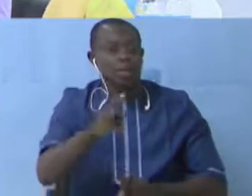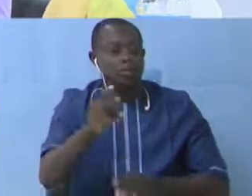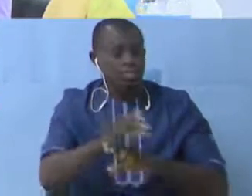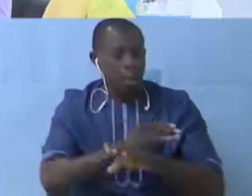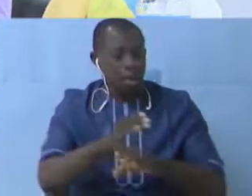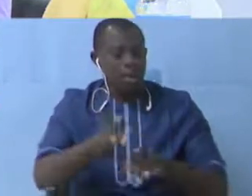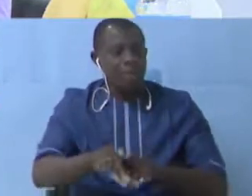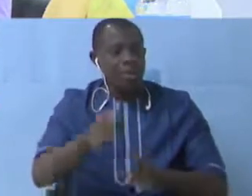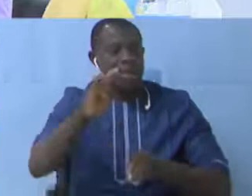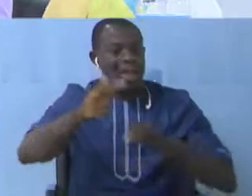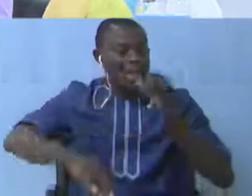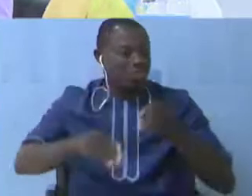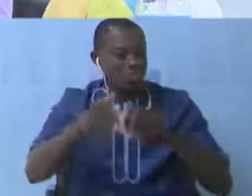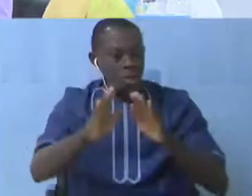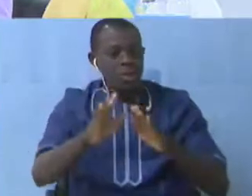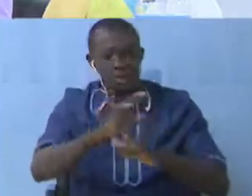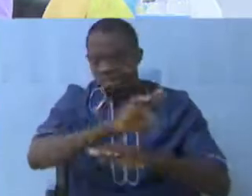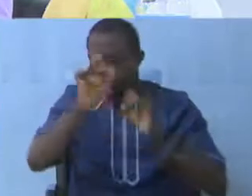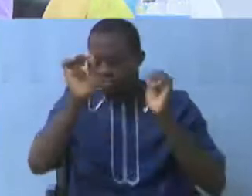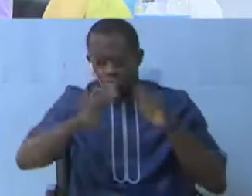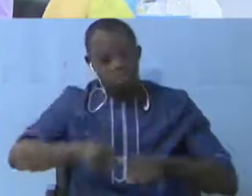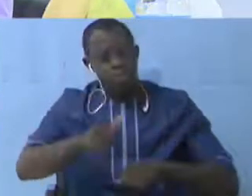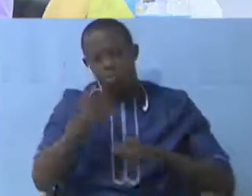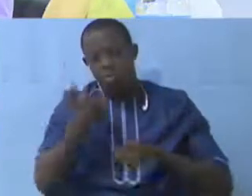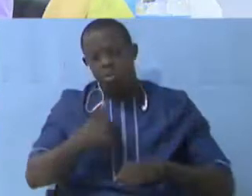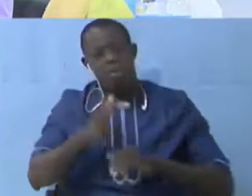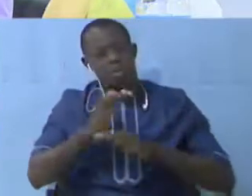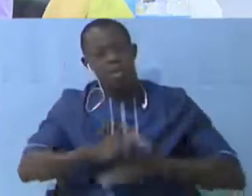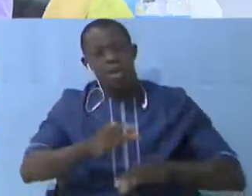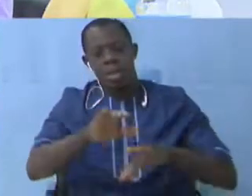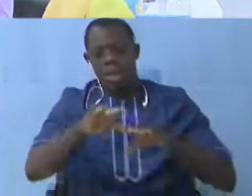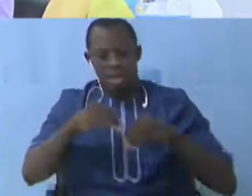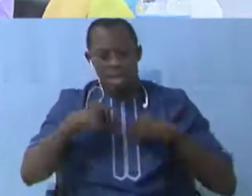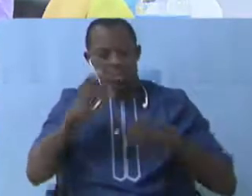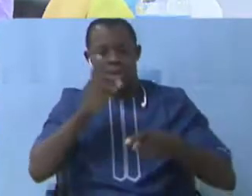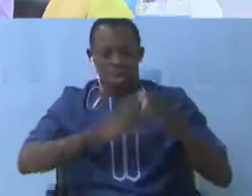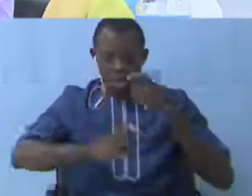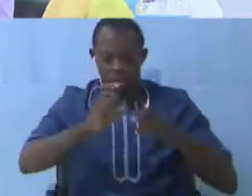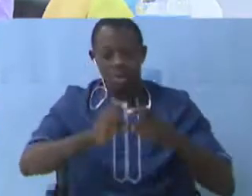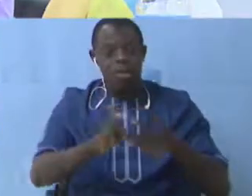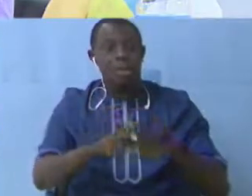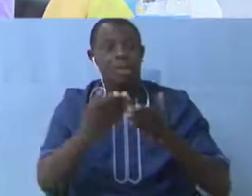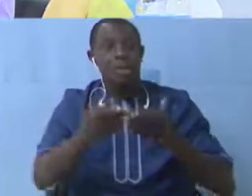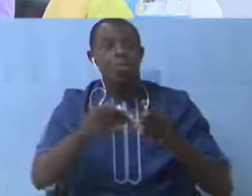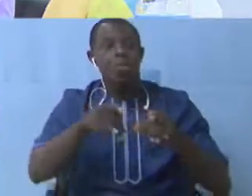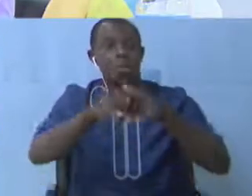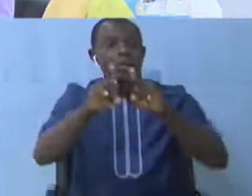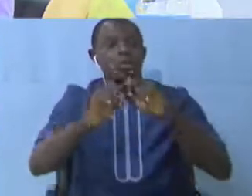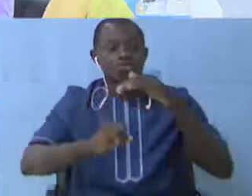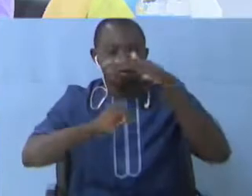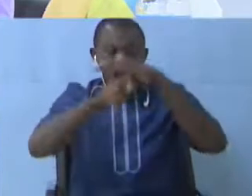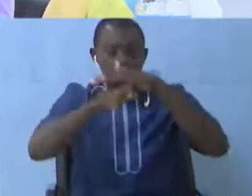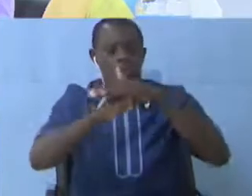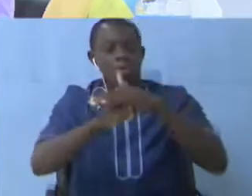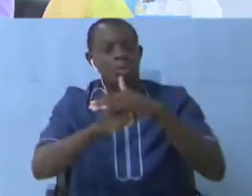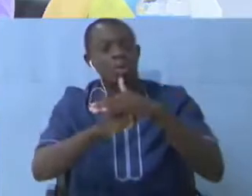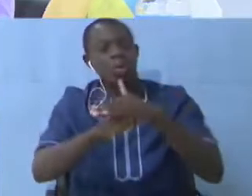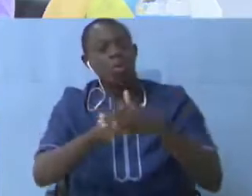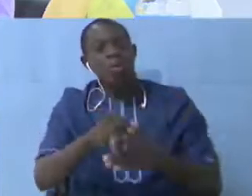ci loolu nag ci mujjantal gi daal mënatuñ koo muñ. With the support of some